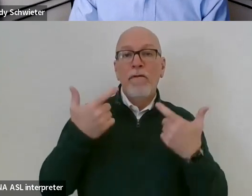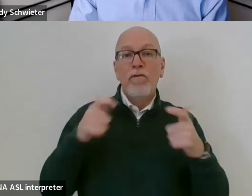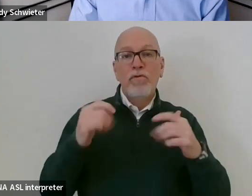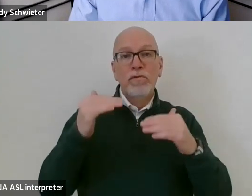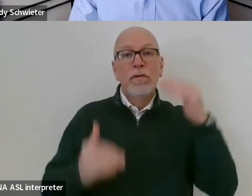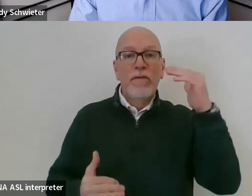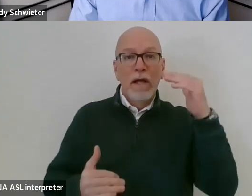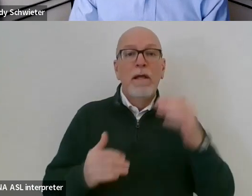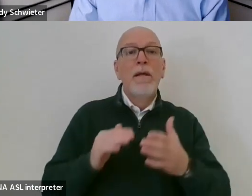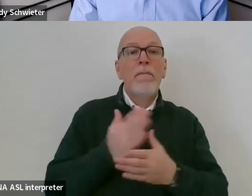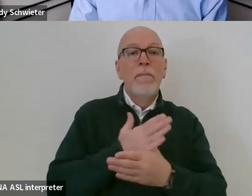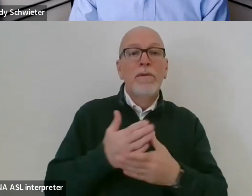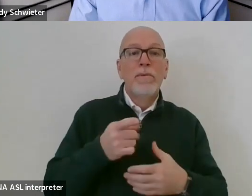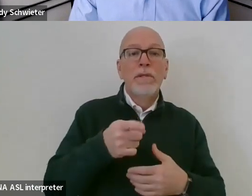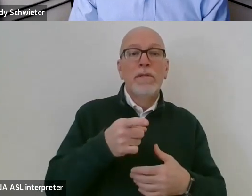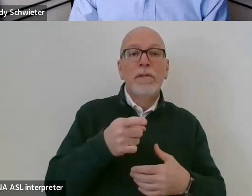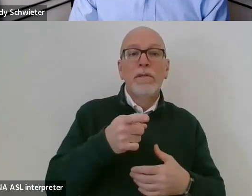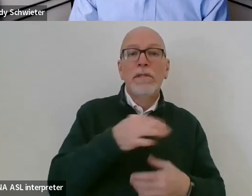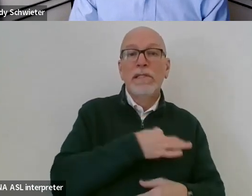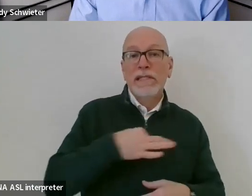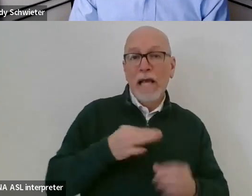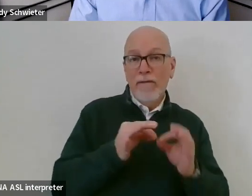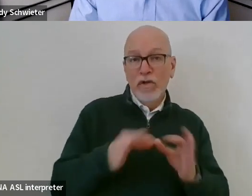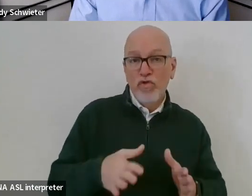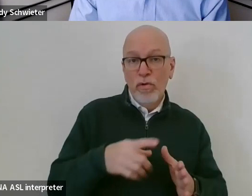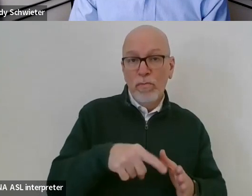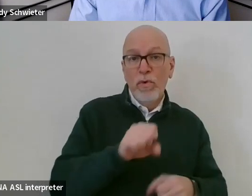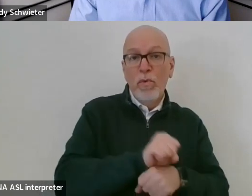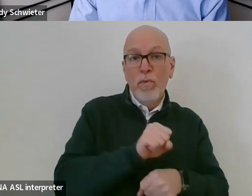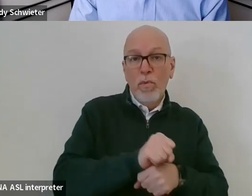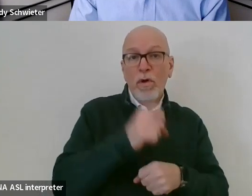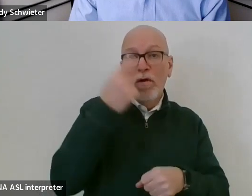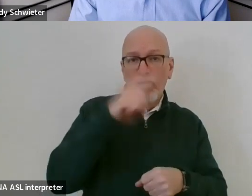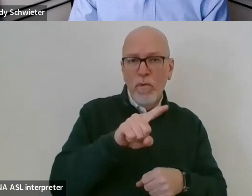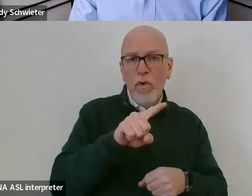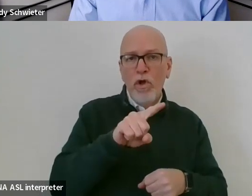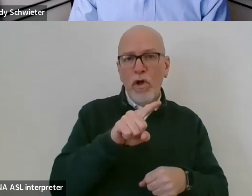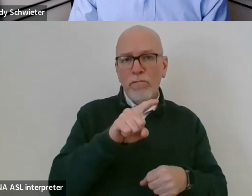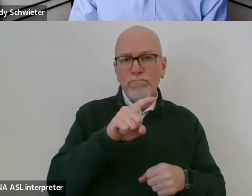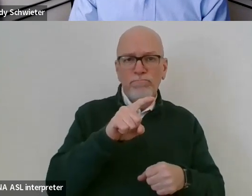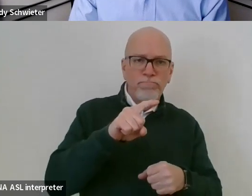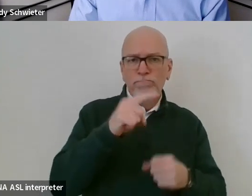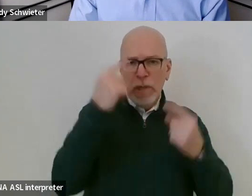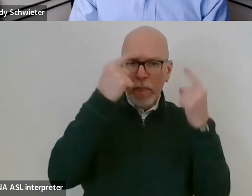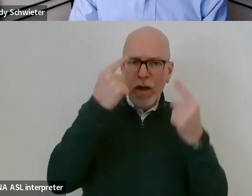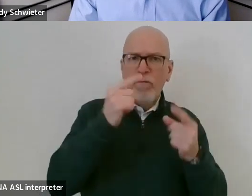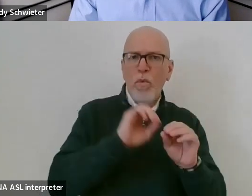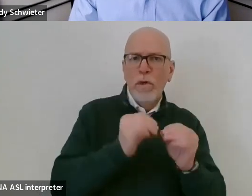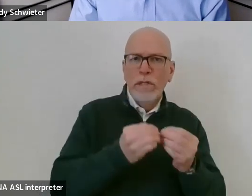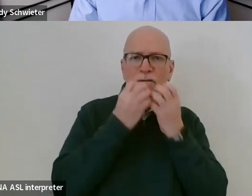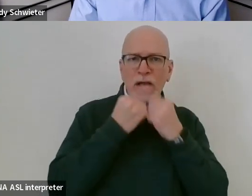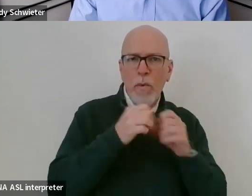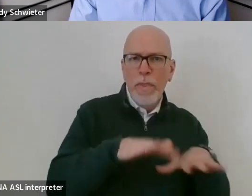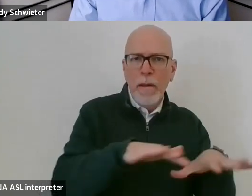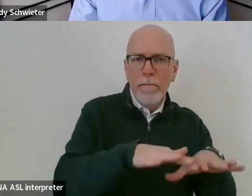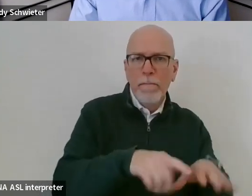divide between staff interpreters who work for mindful organizations that value them, and